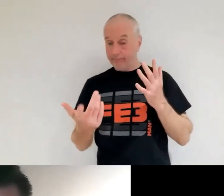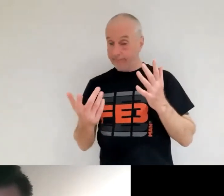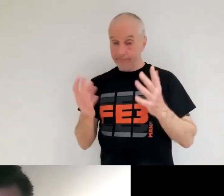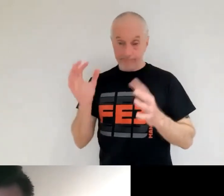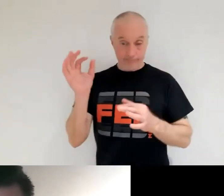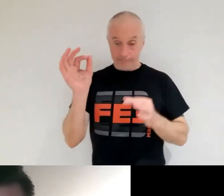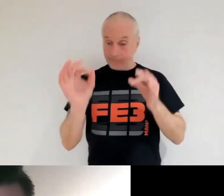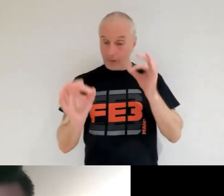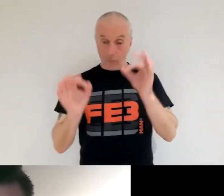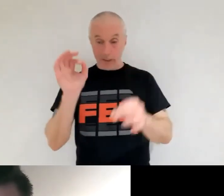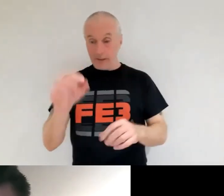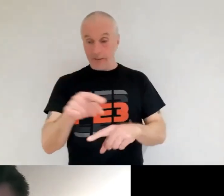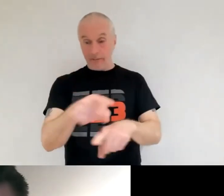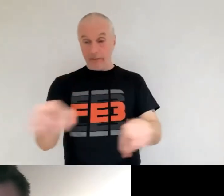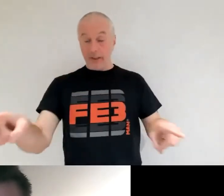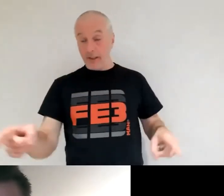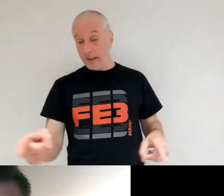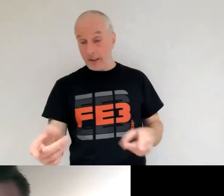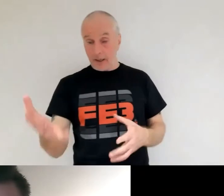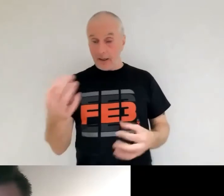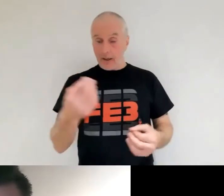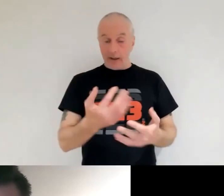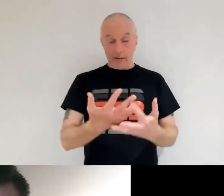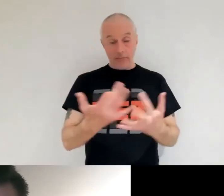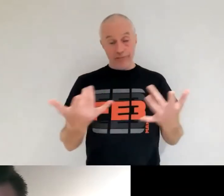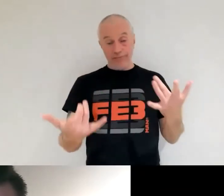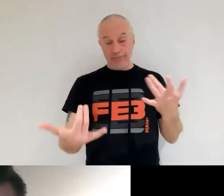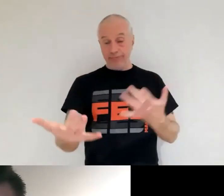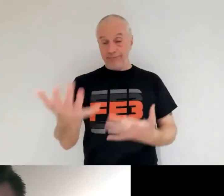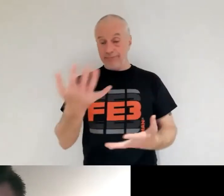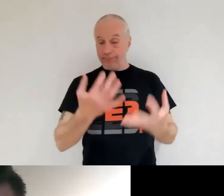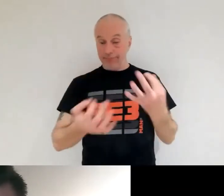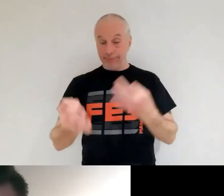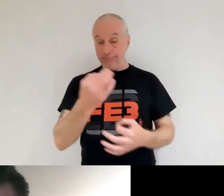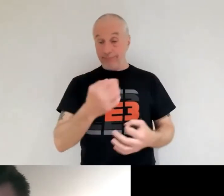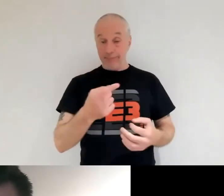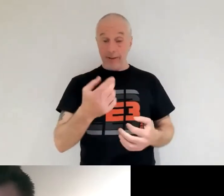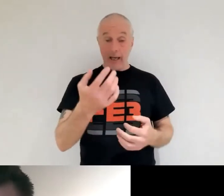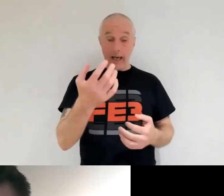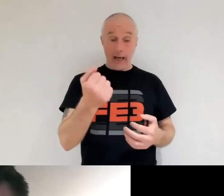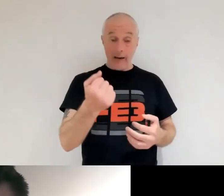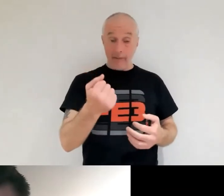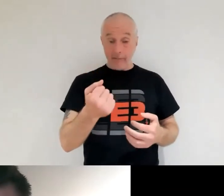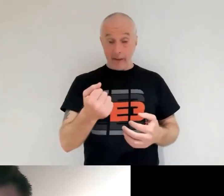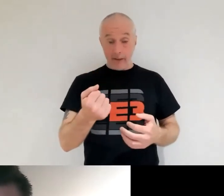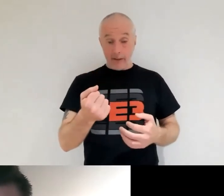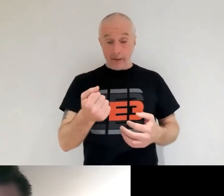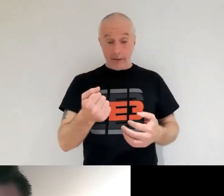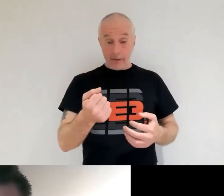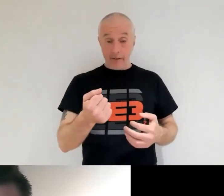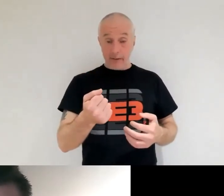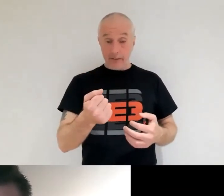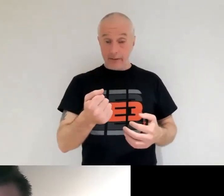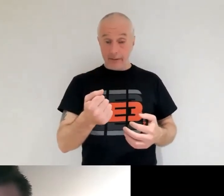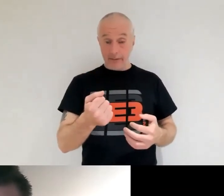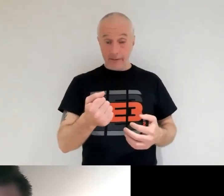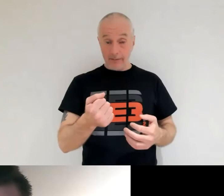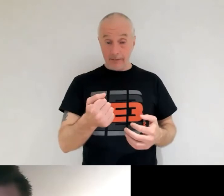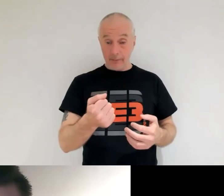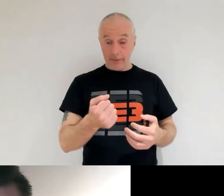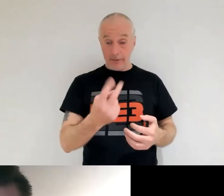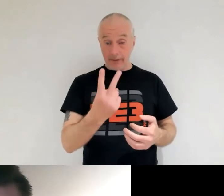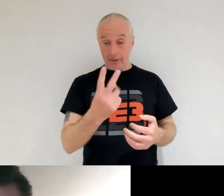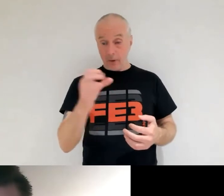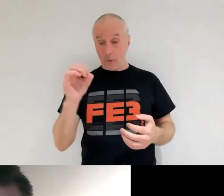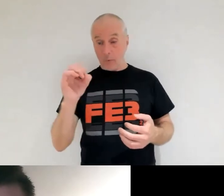regret asking for lots of questions. I think I can safely say we have hit an astonishing number. We're now up to about